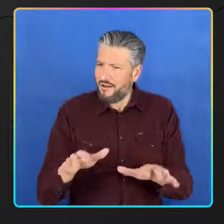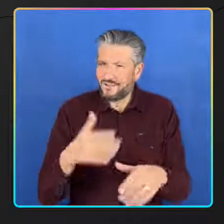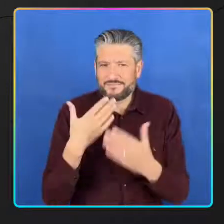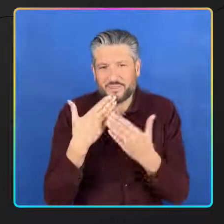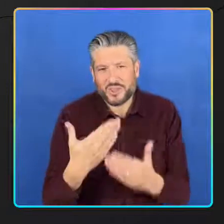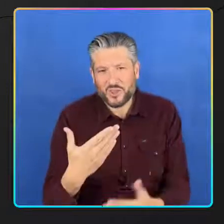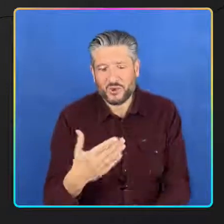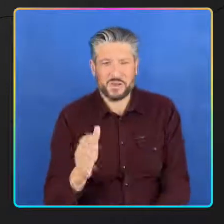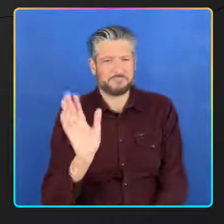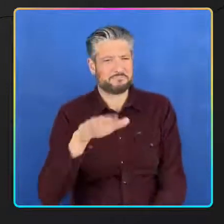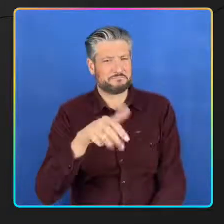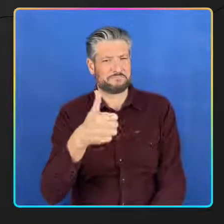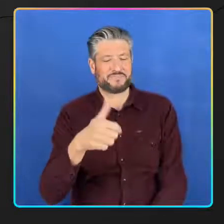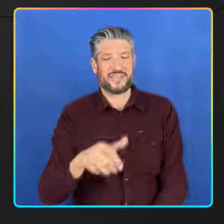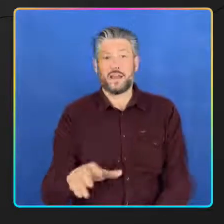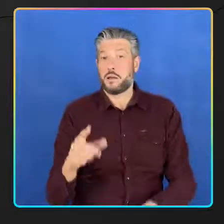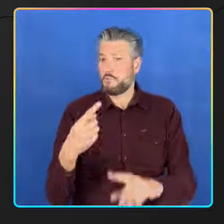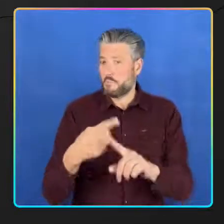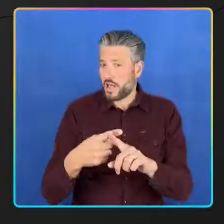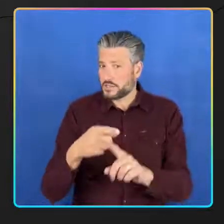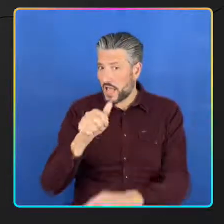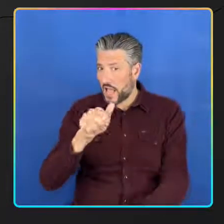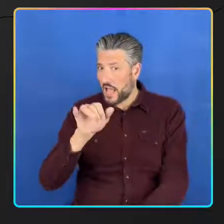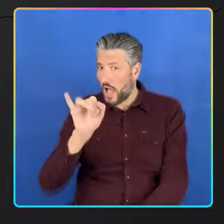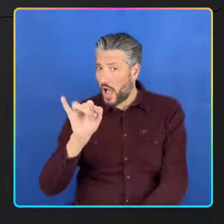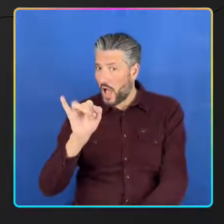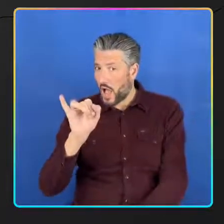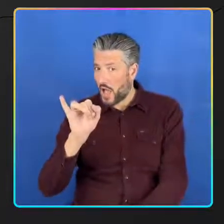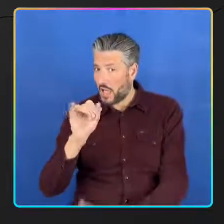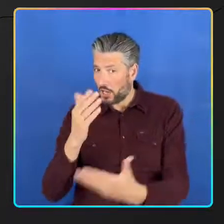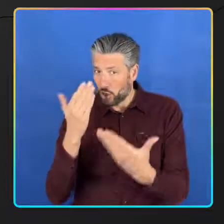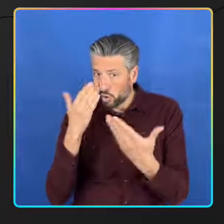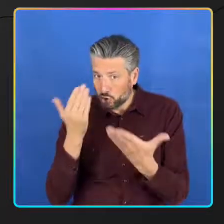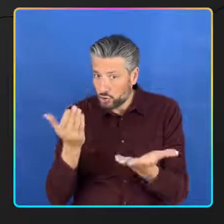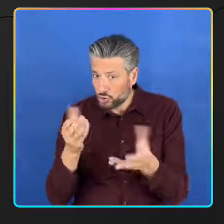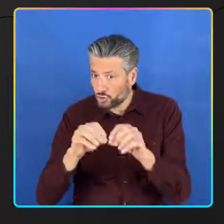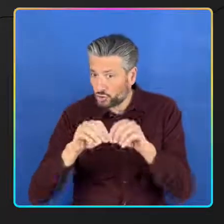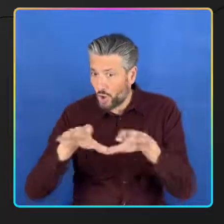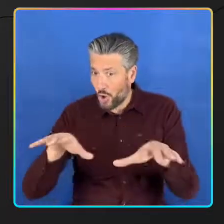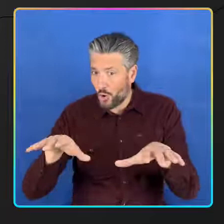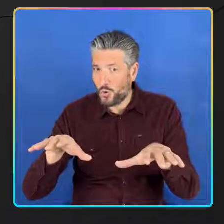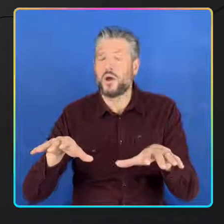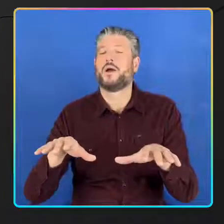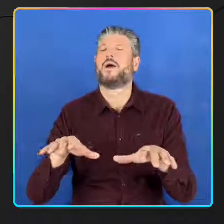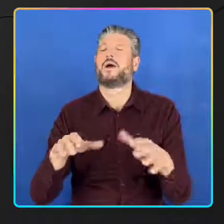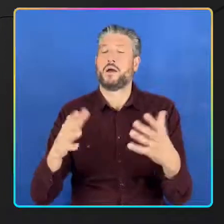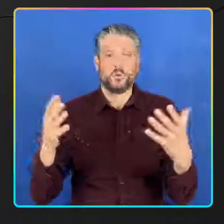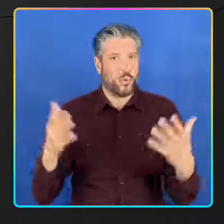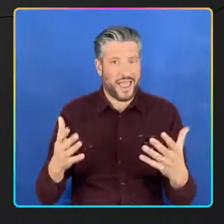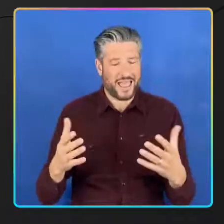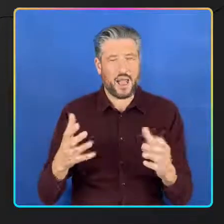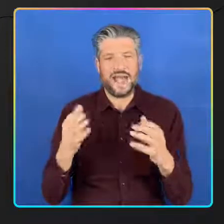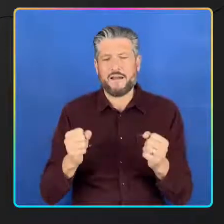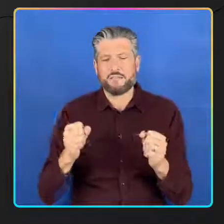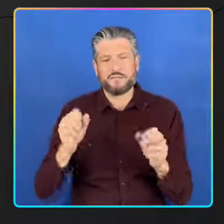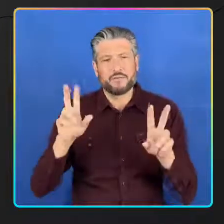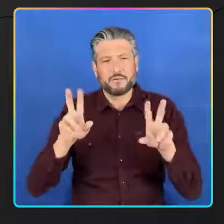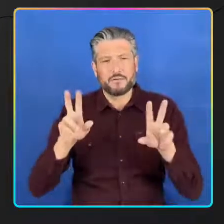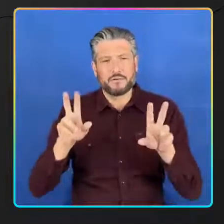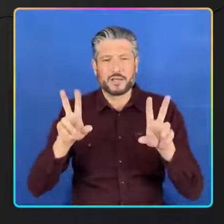And a big promotion for the AI show as well. So the AI show is also on Learn TV, so where you are right